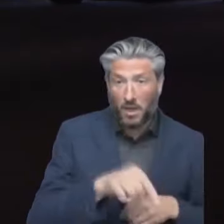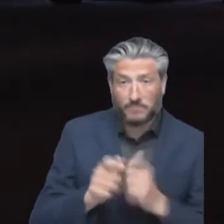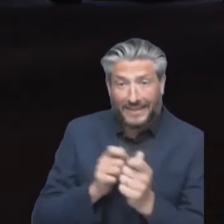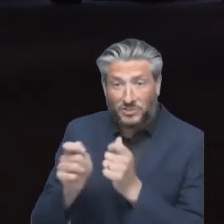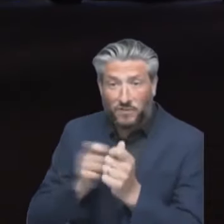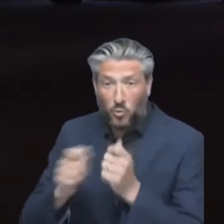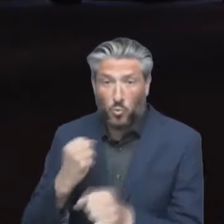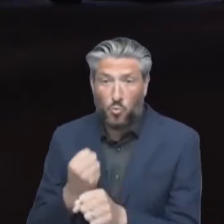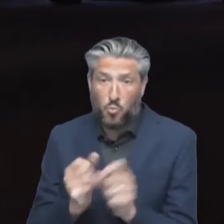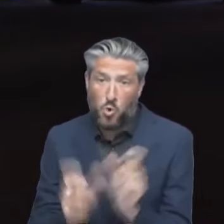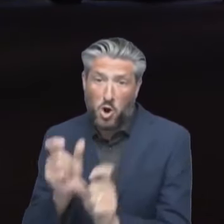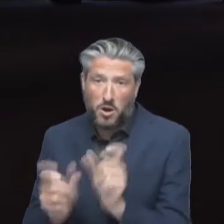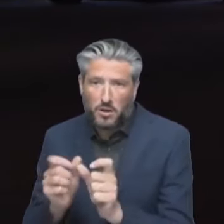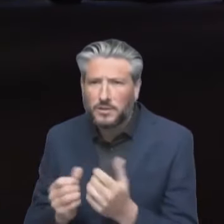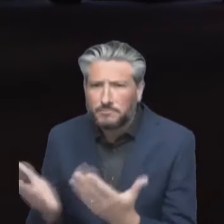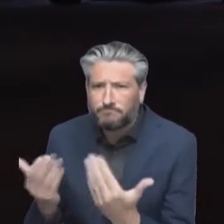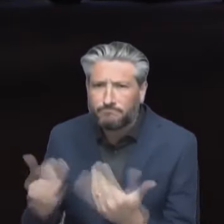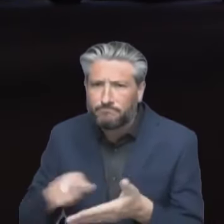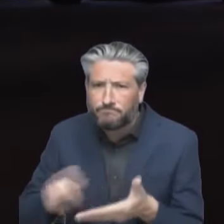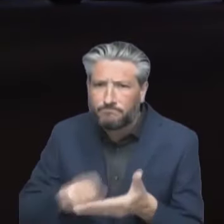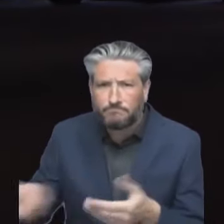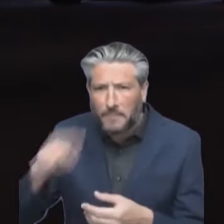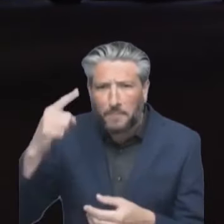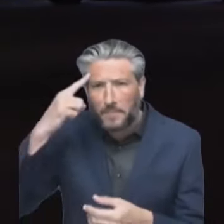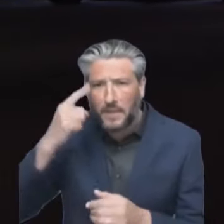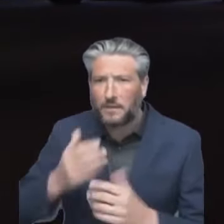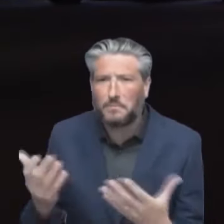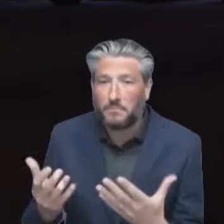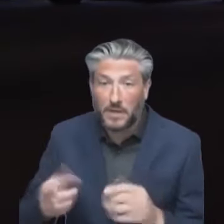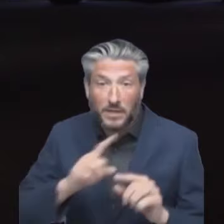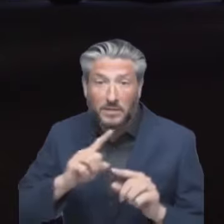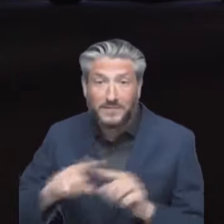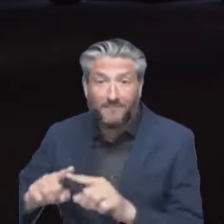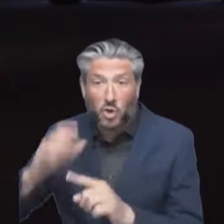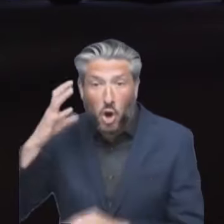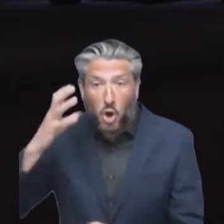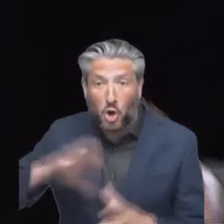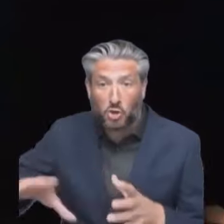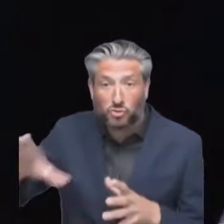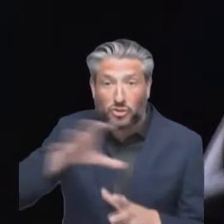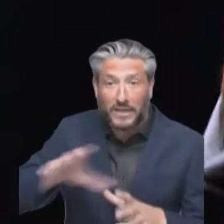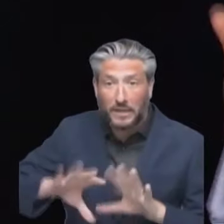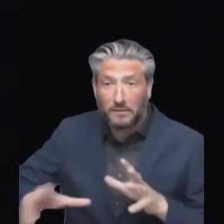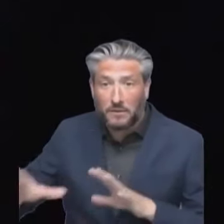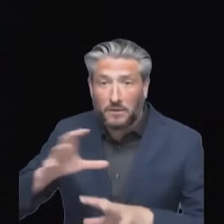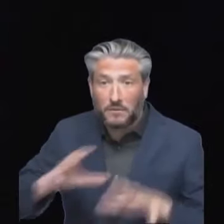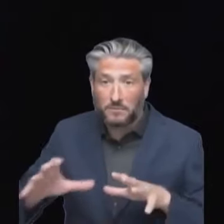a huge variety of professions and countries, coming from operational departments and from general management